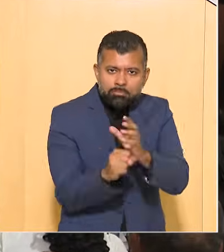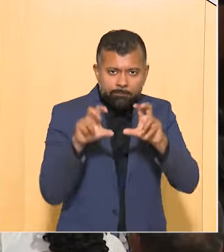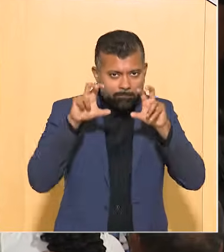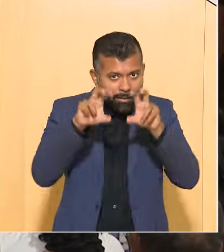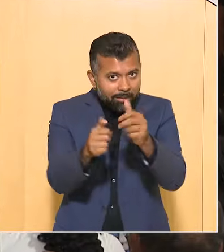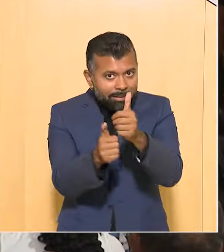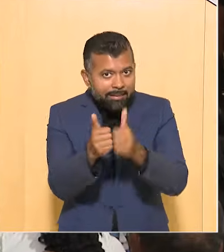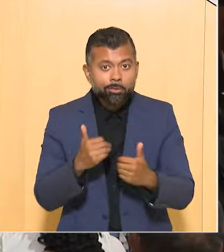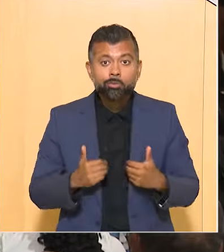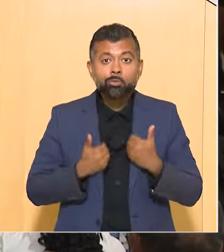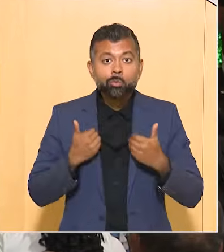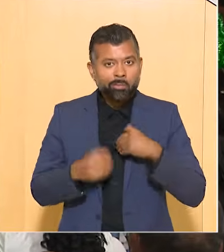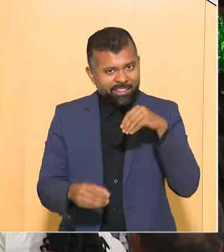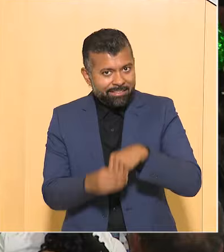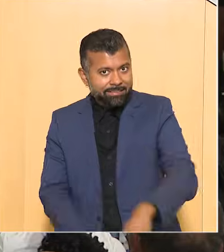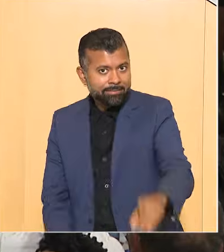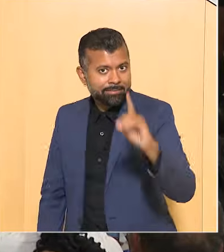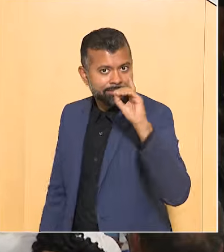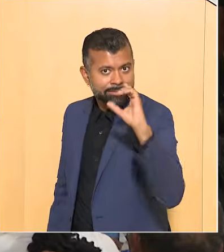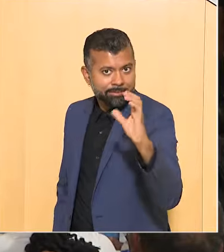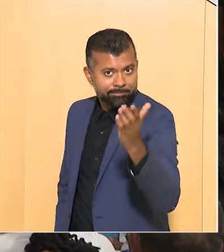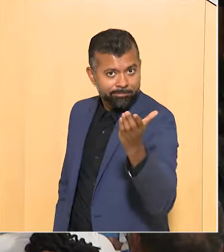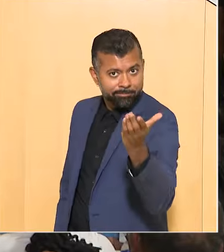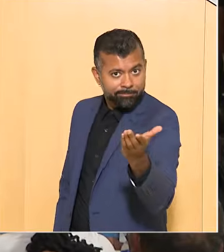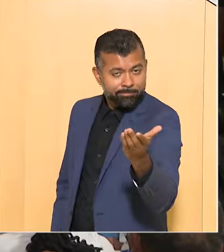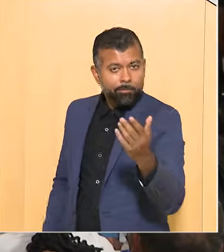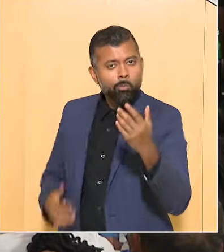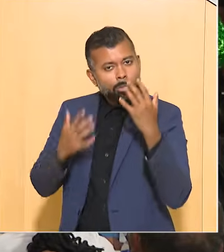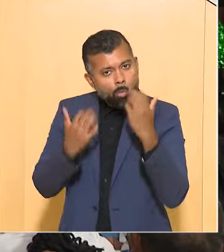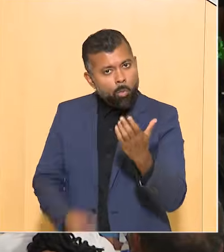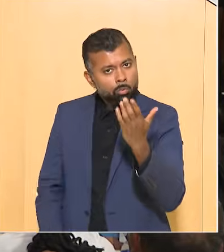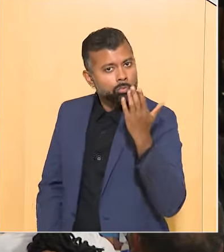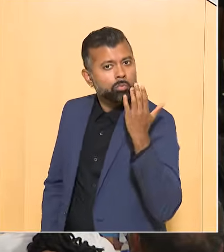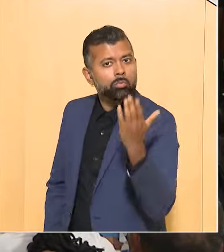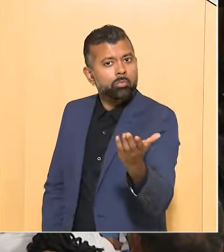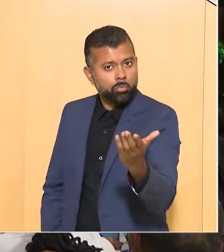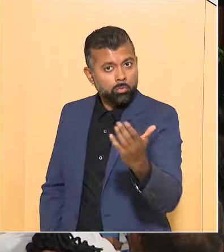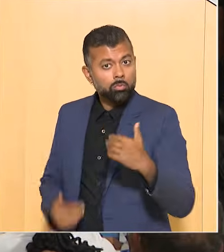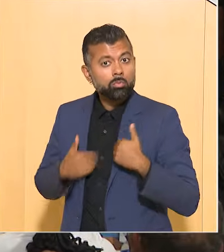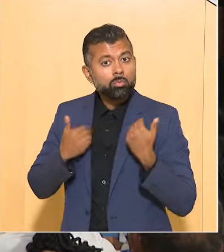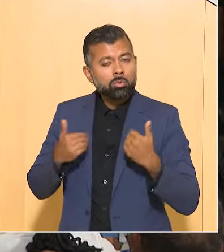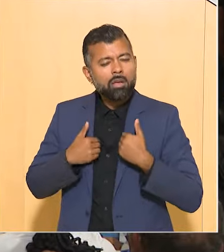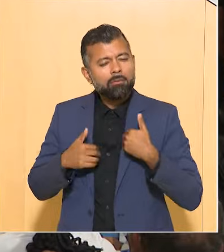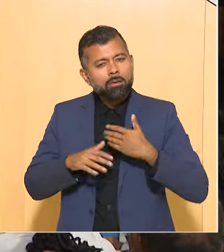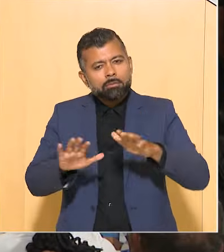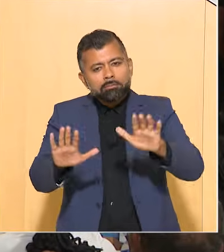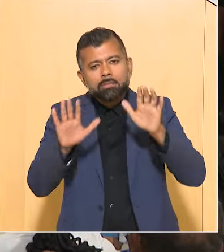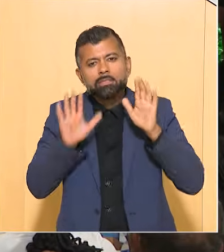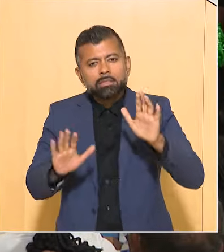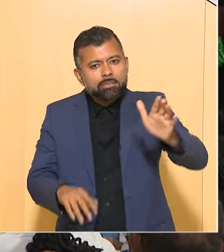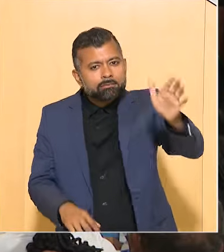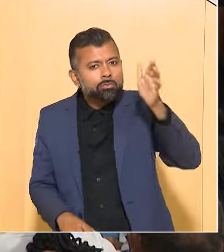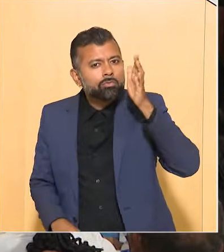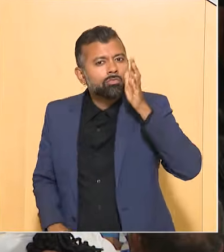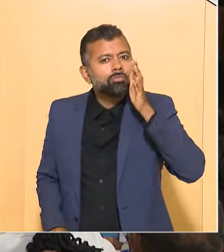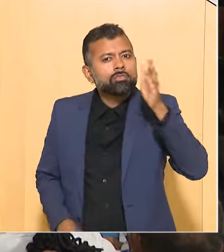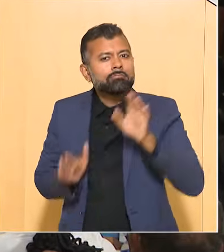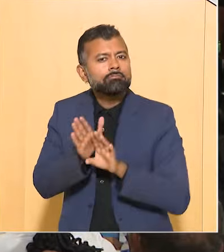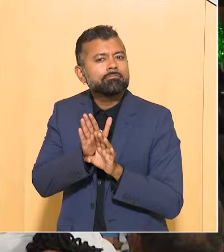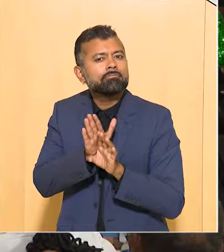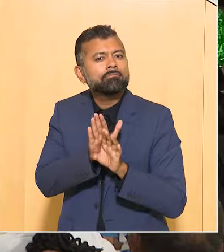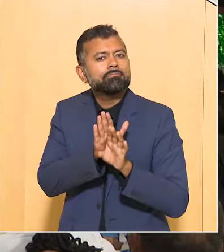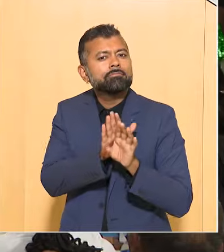for long-term success, whether they're earning a paycheck, learning how to manage their money, which I expect that they